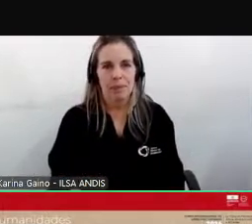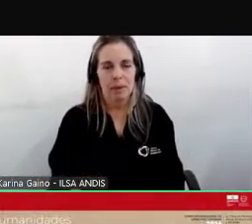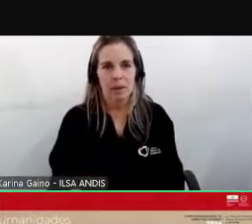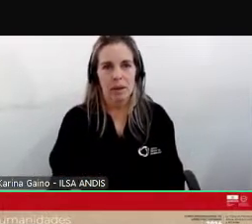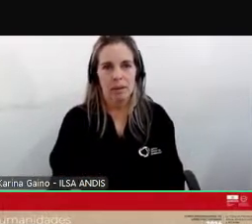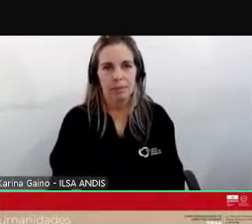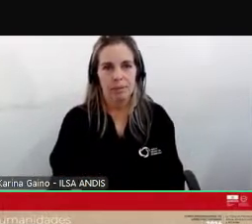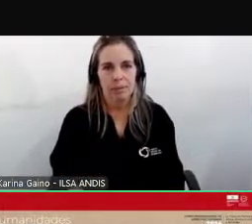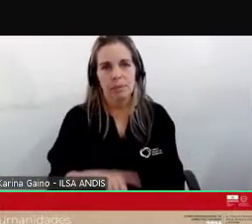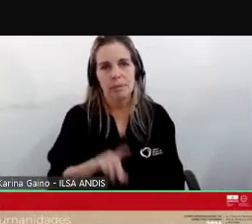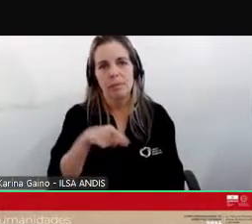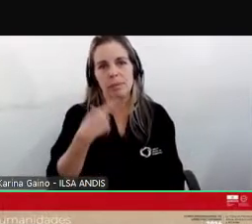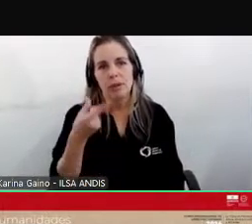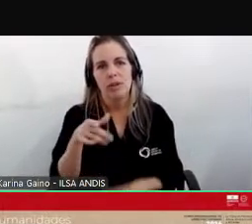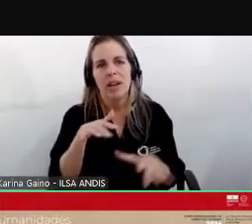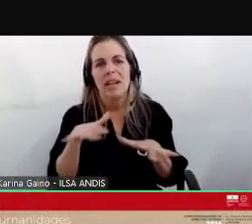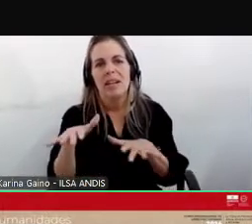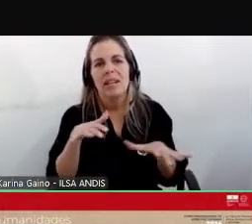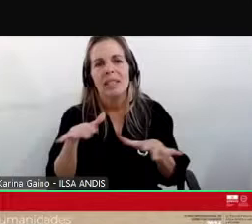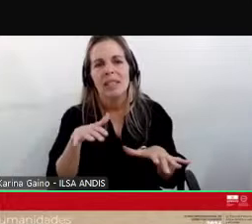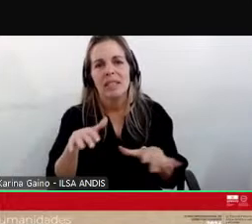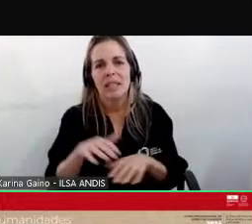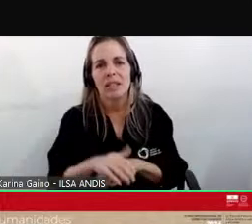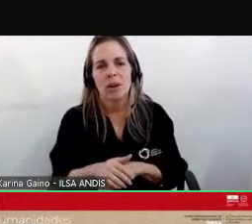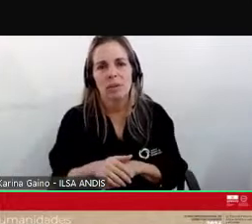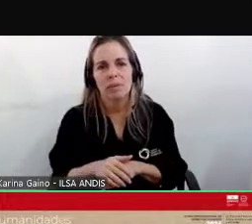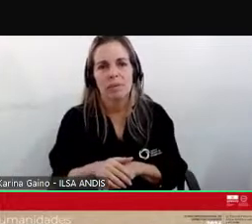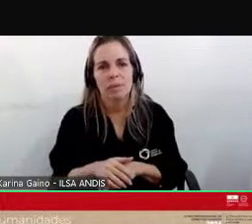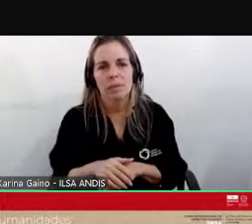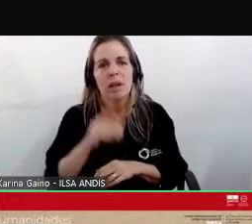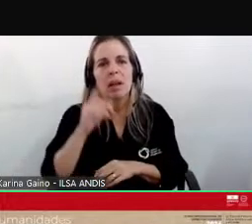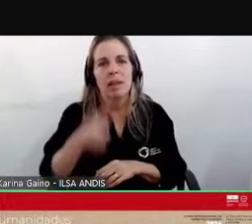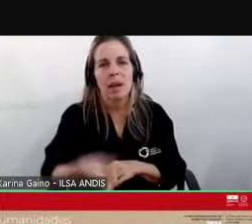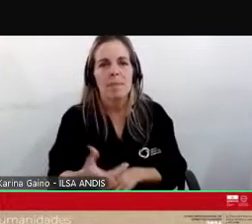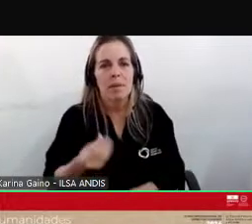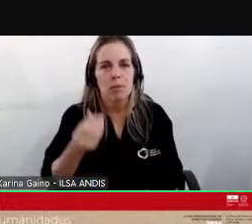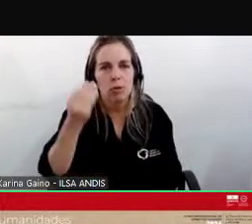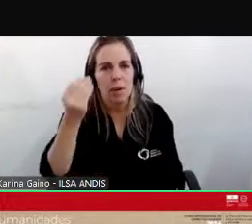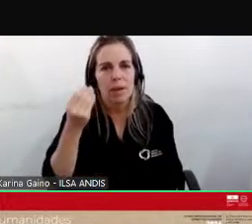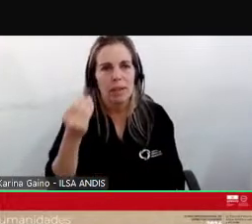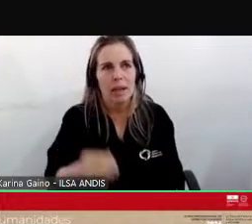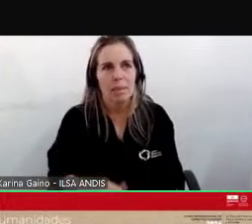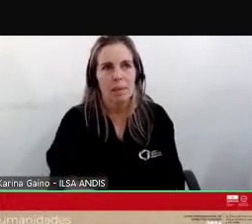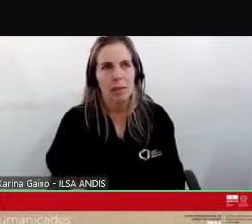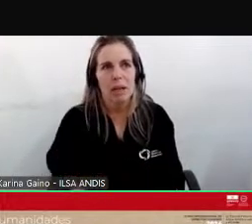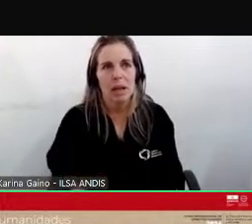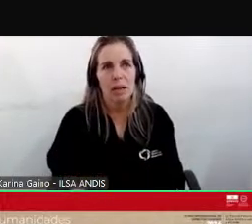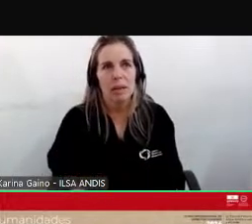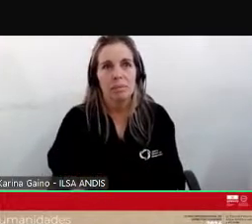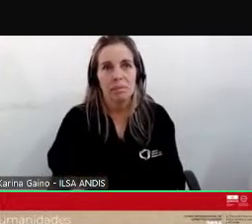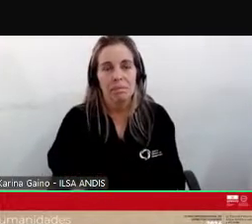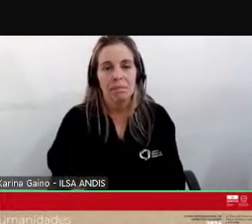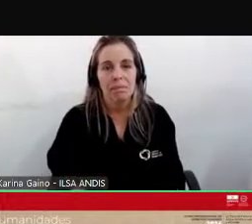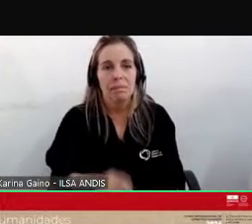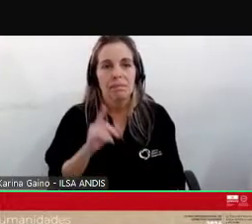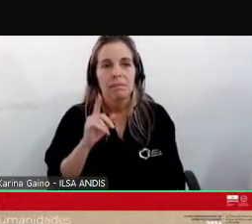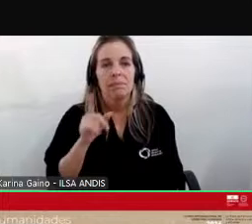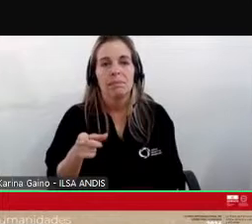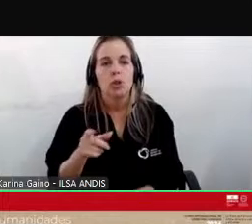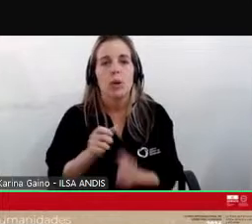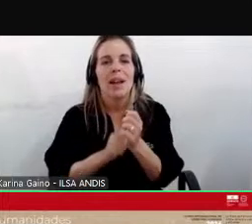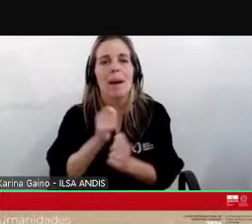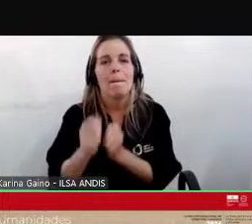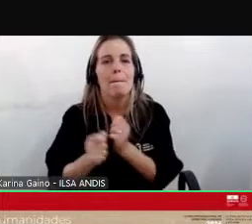case is that we find to be most common is company stores. So we find that workers are